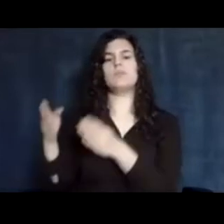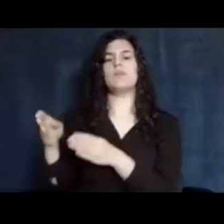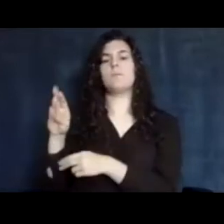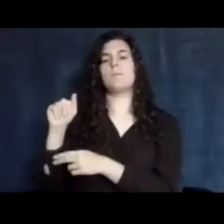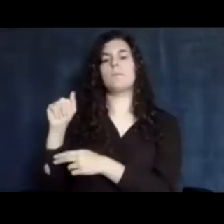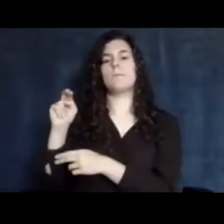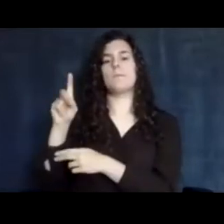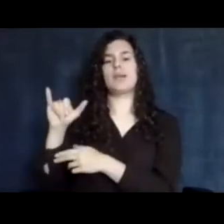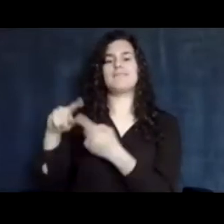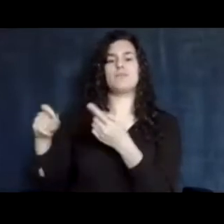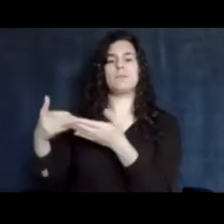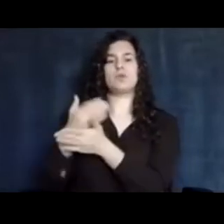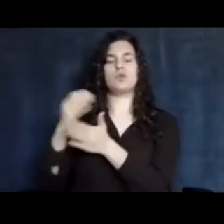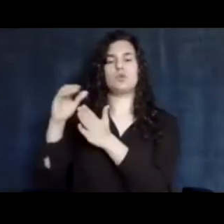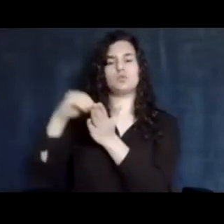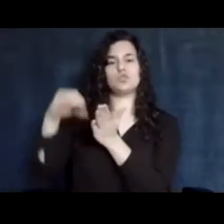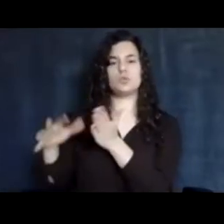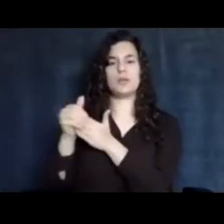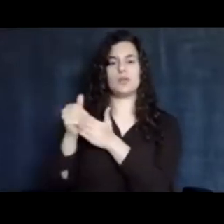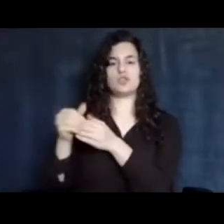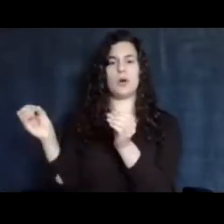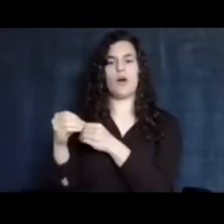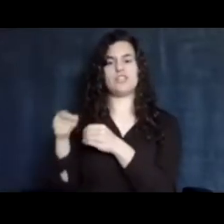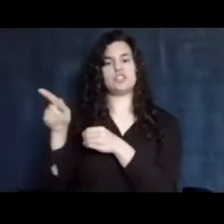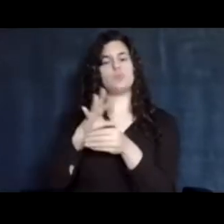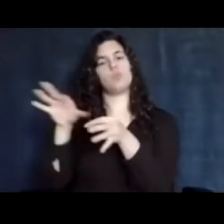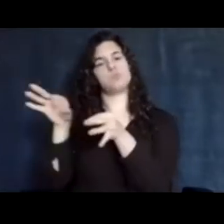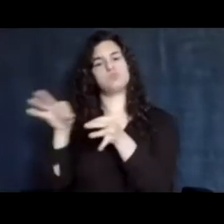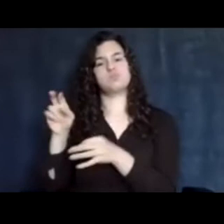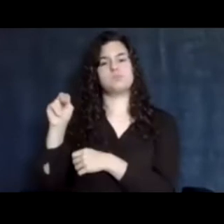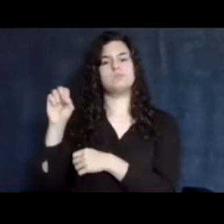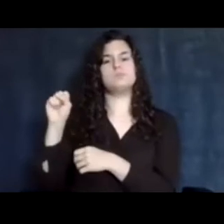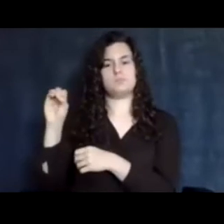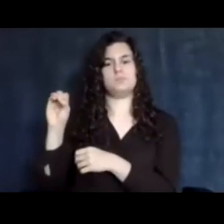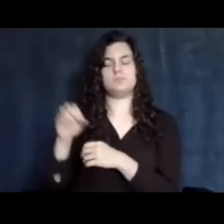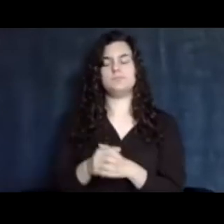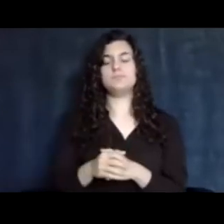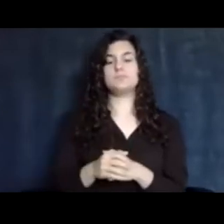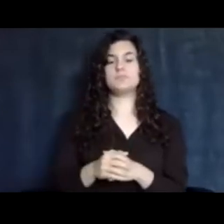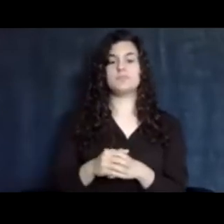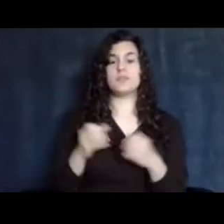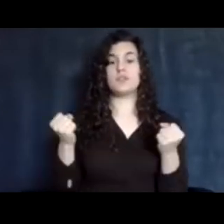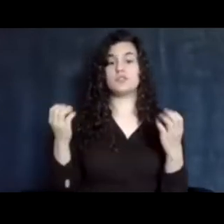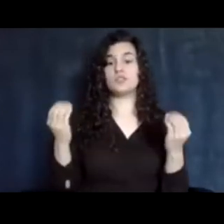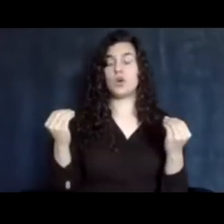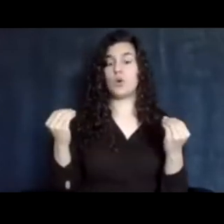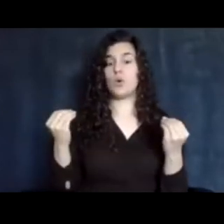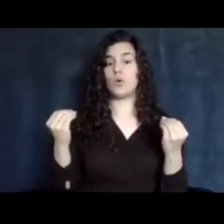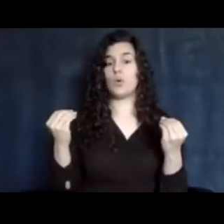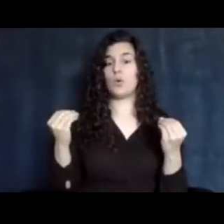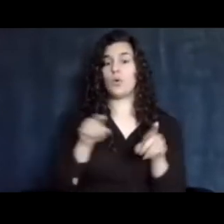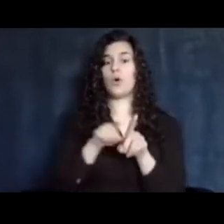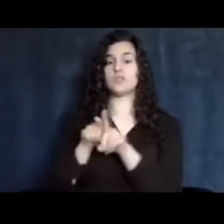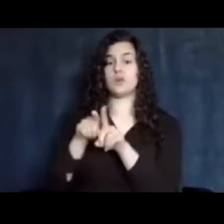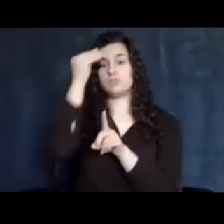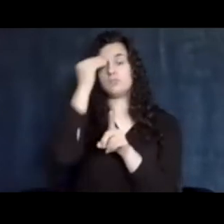the New Student Leadership Office, who will be talking to you guys about new student orientation. So just to keep in, just to also let you guys know, we do